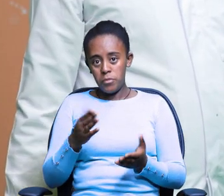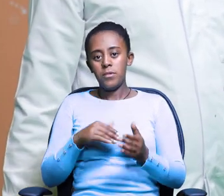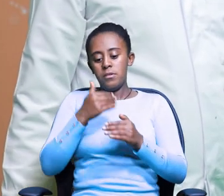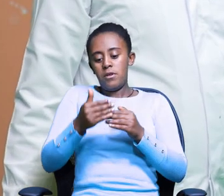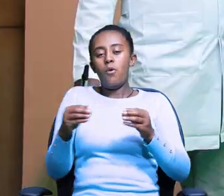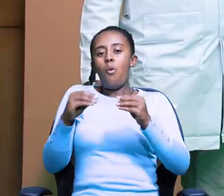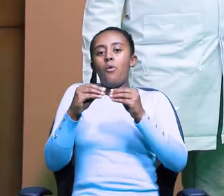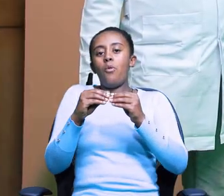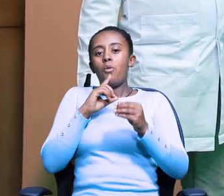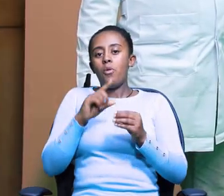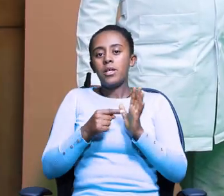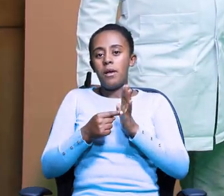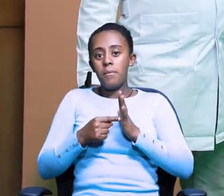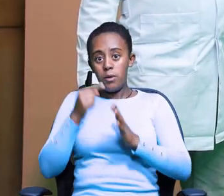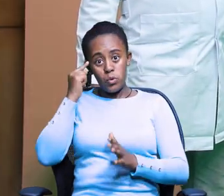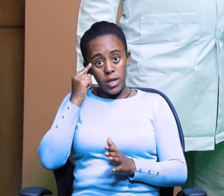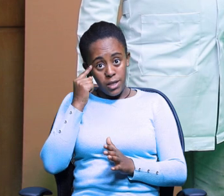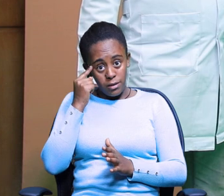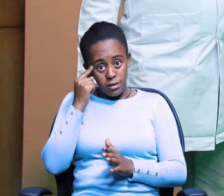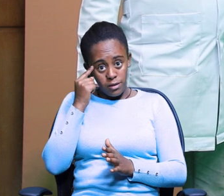calculate example